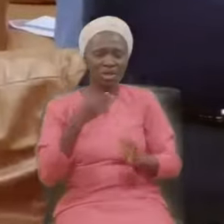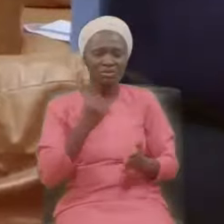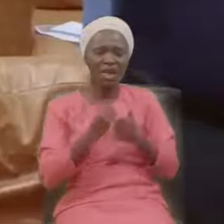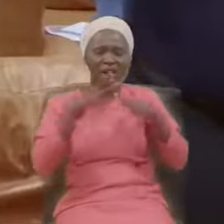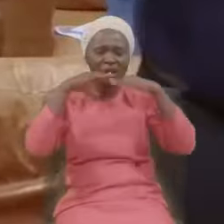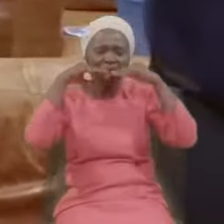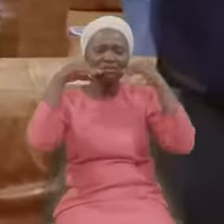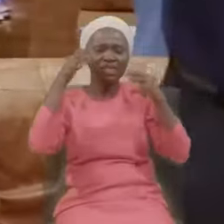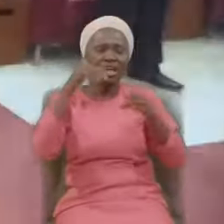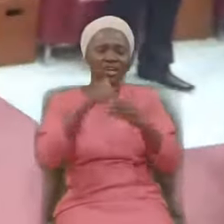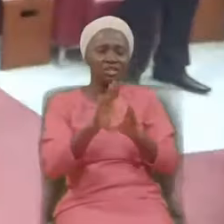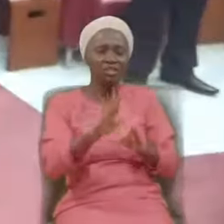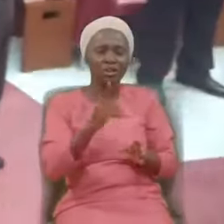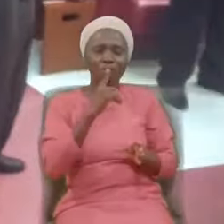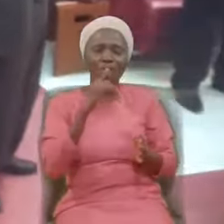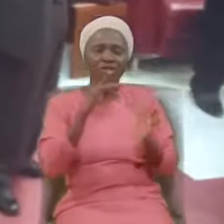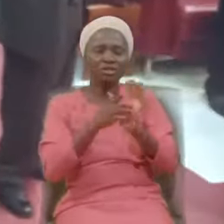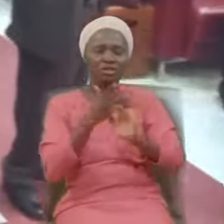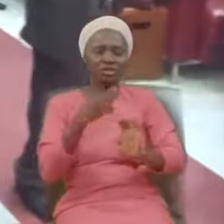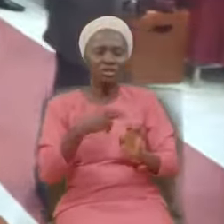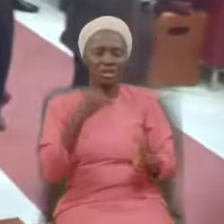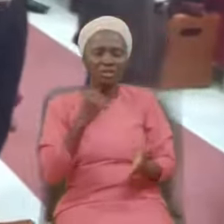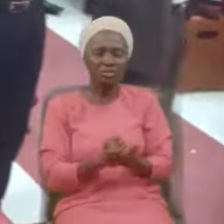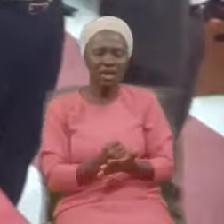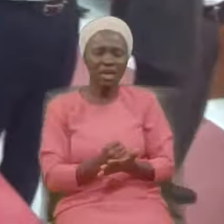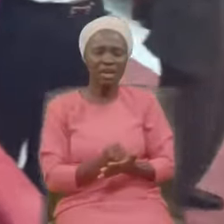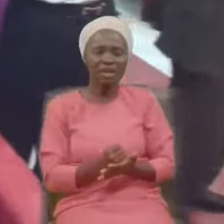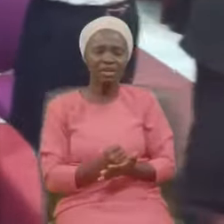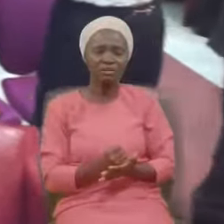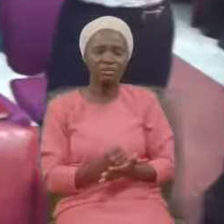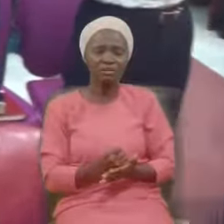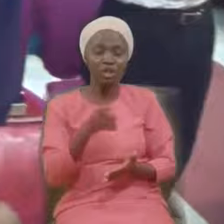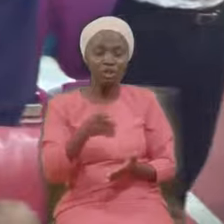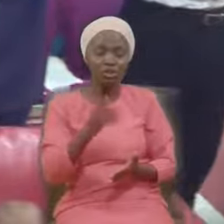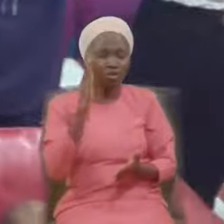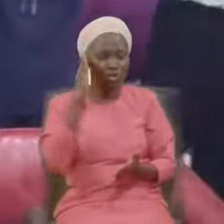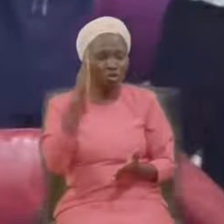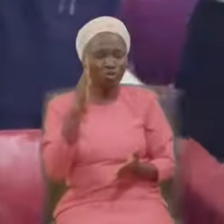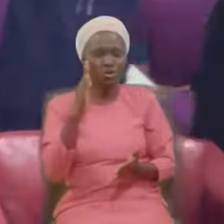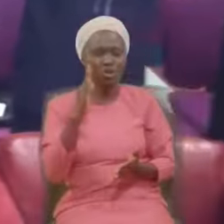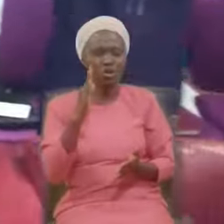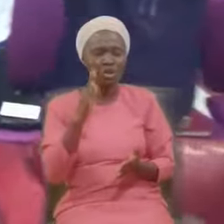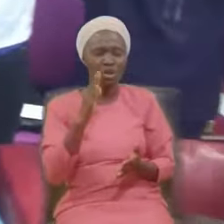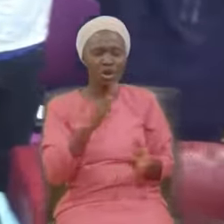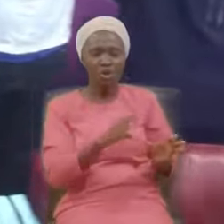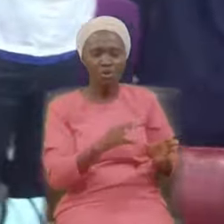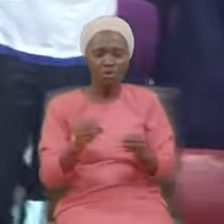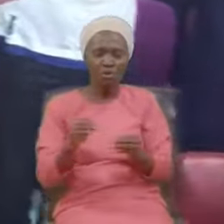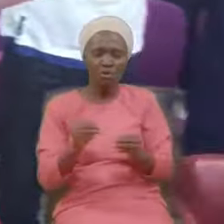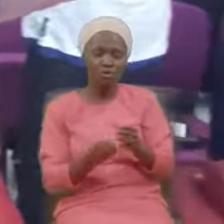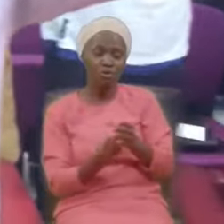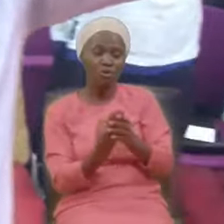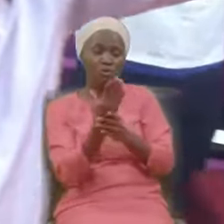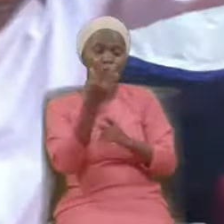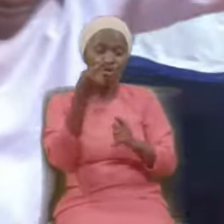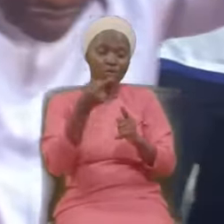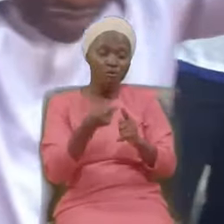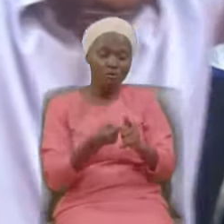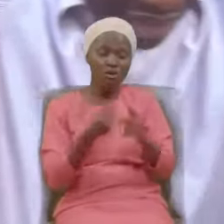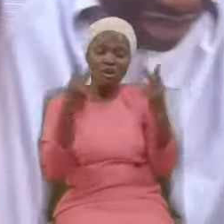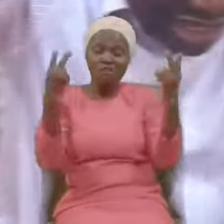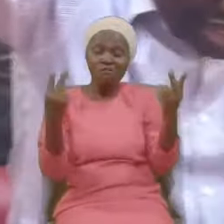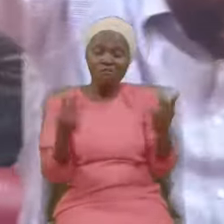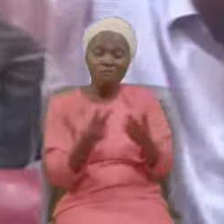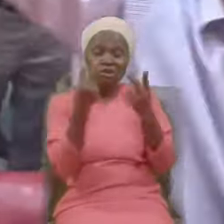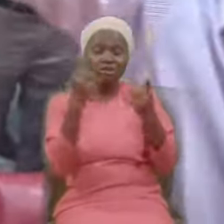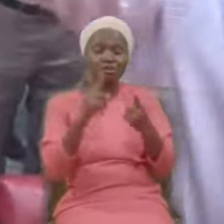Laughter in your mouth. You go from victory unto victory. Lord, confirm it